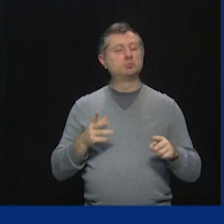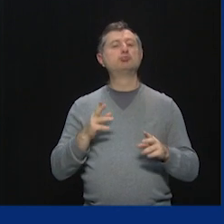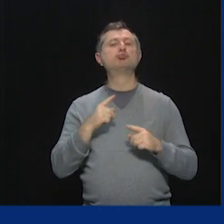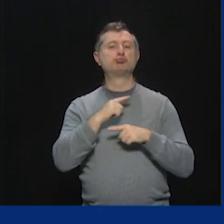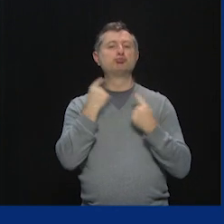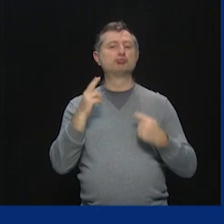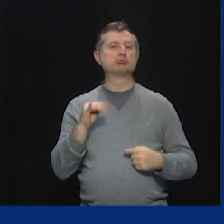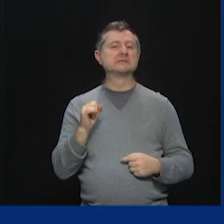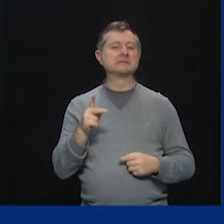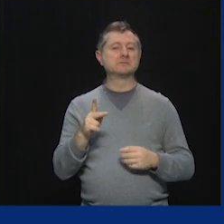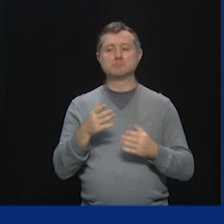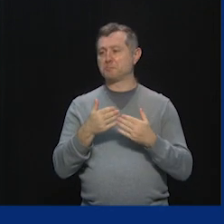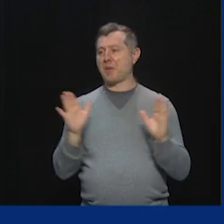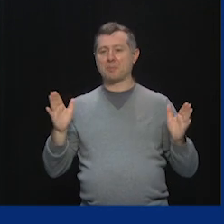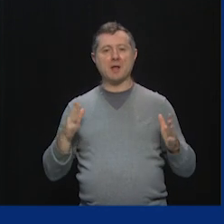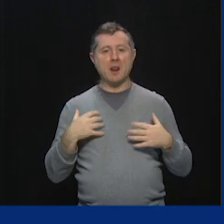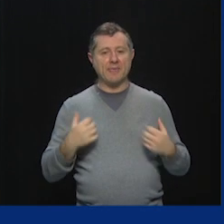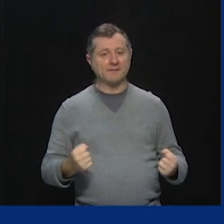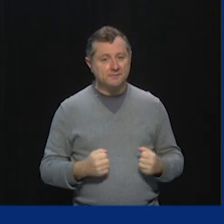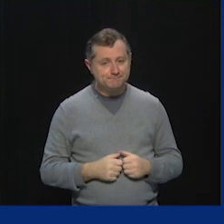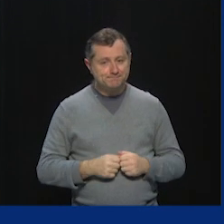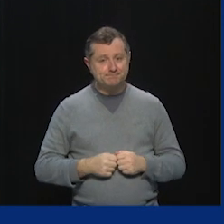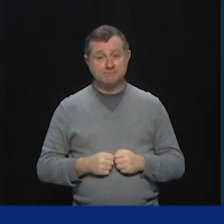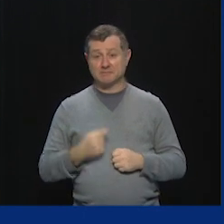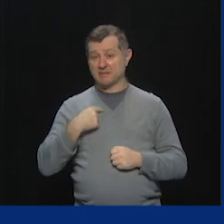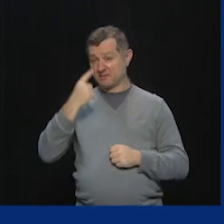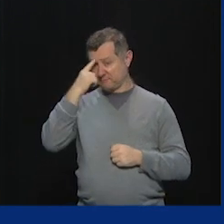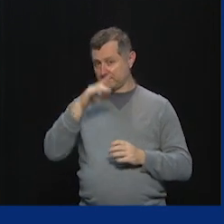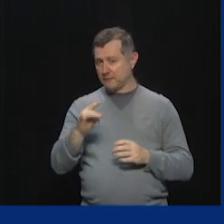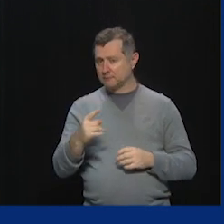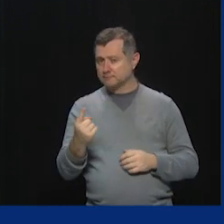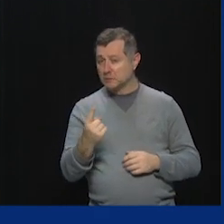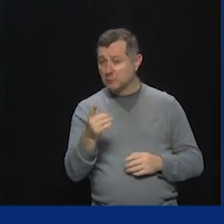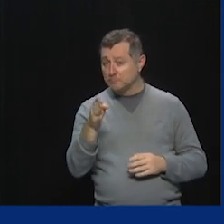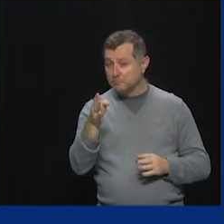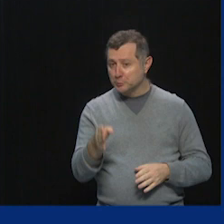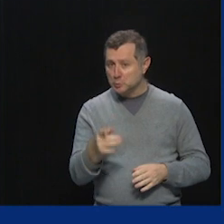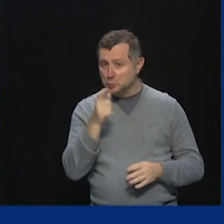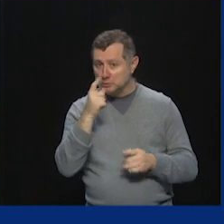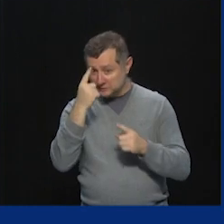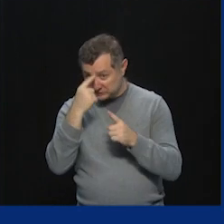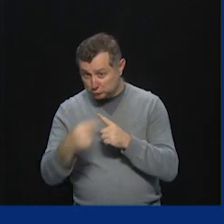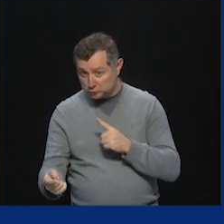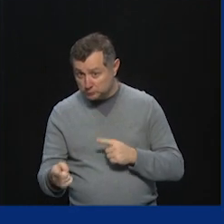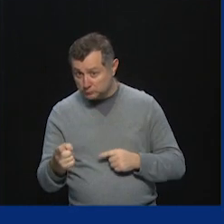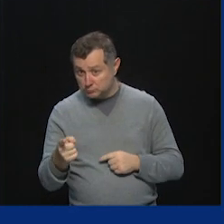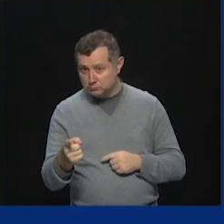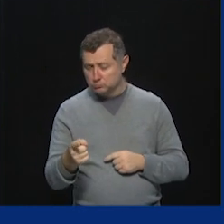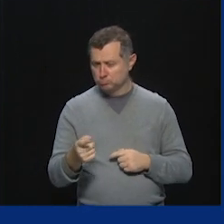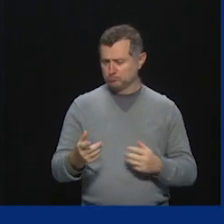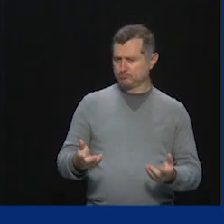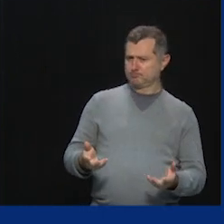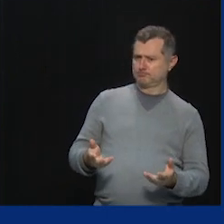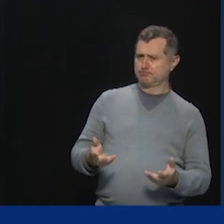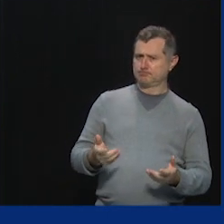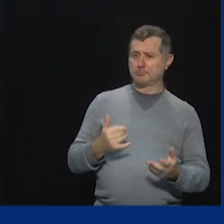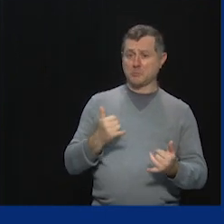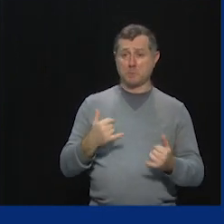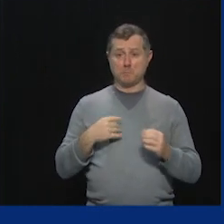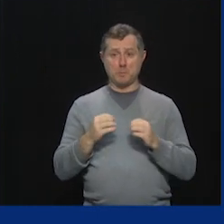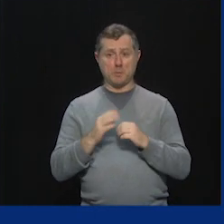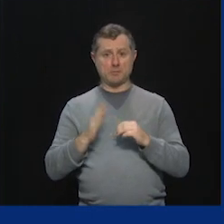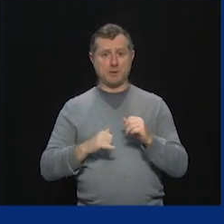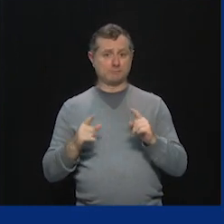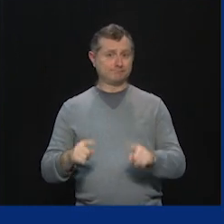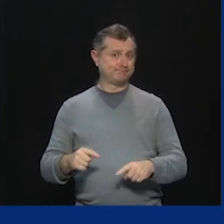don't think you could find a single person that would disagree with the notion that we are facing that more than at any time in our lifetimes,